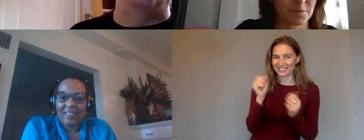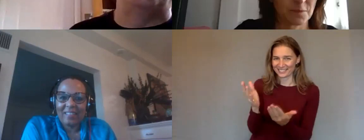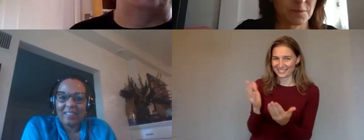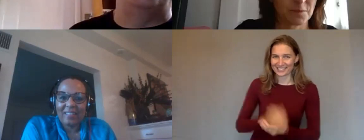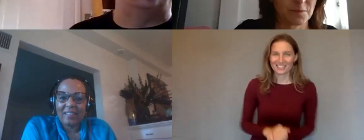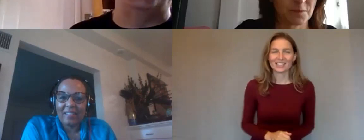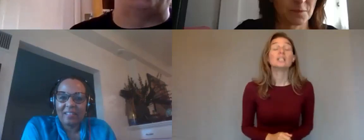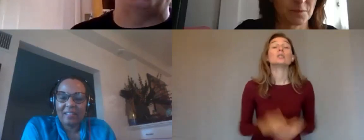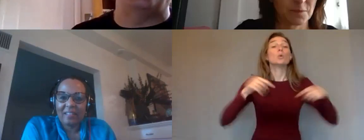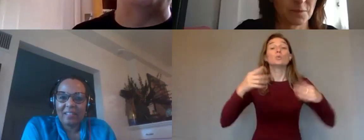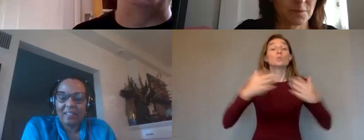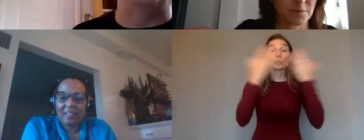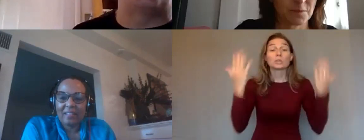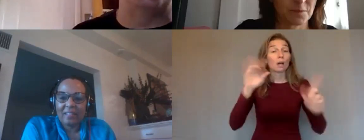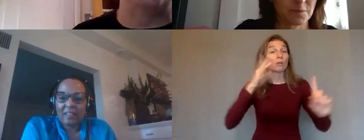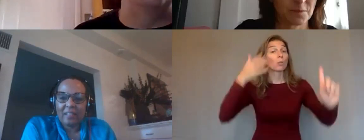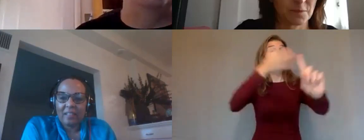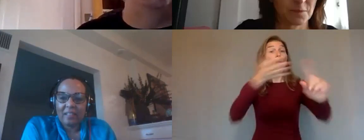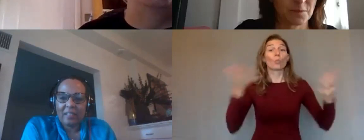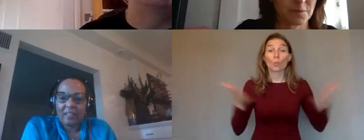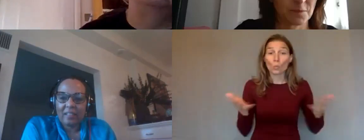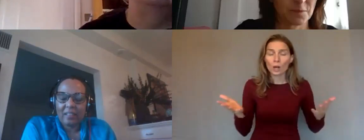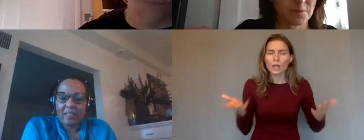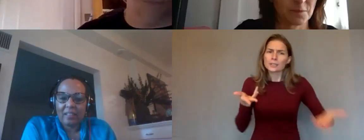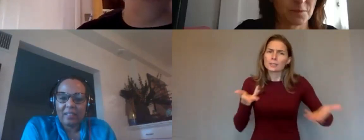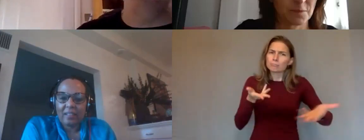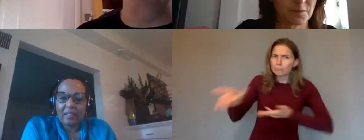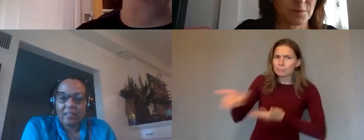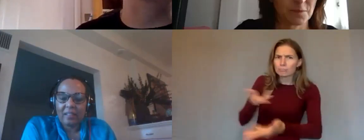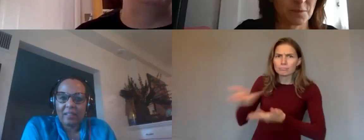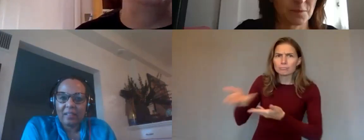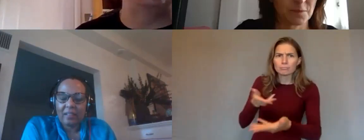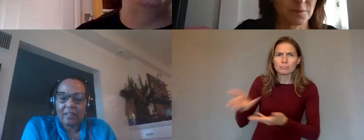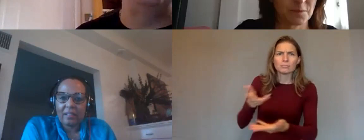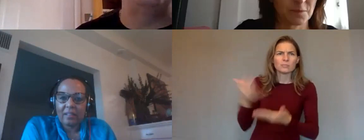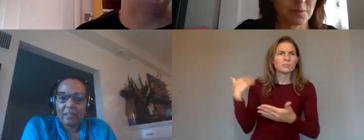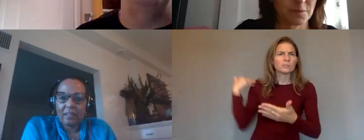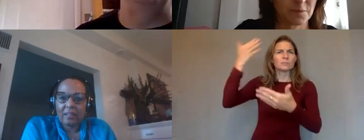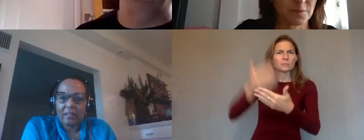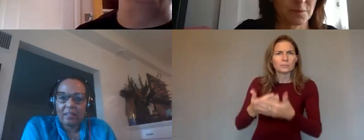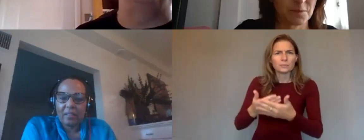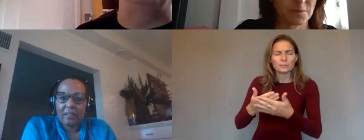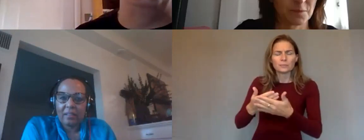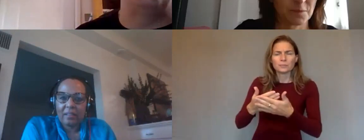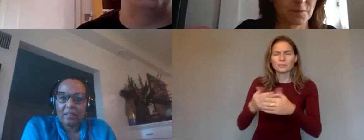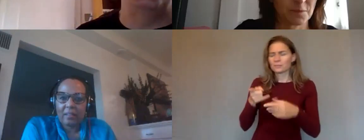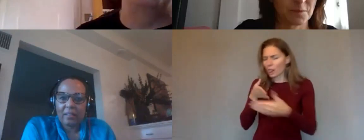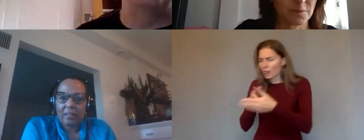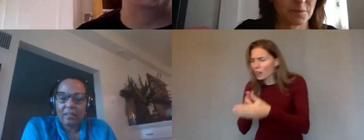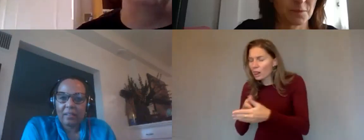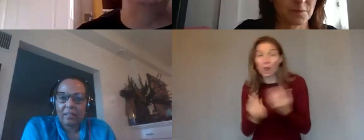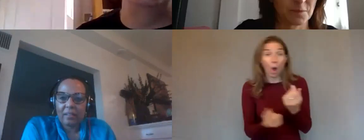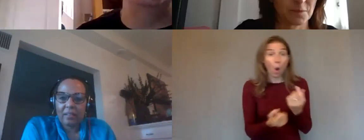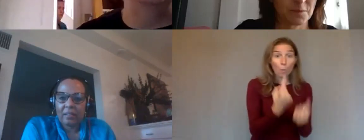What we wanted to do today is have a bit of a discussion around some of the issues and challenges, opportunities